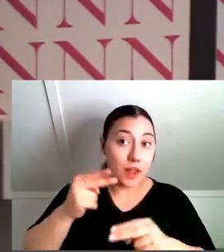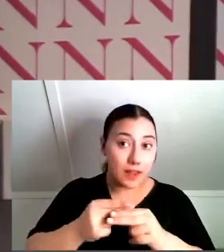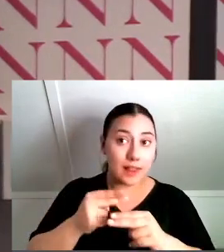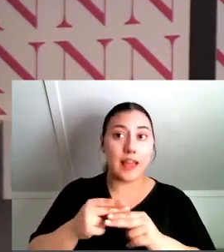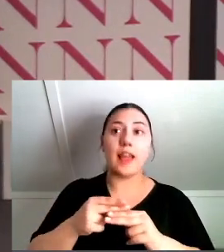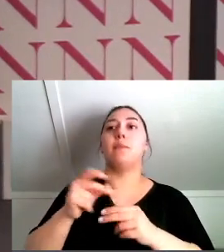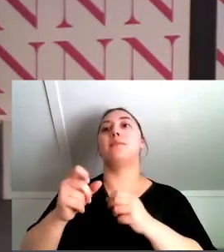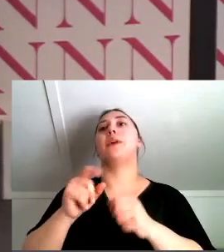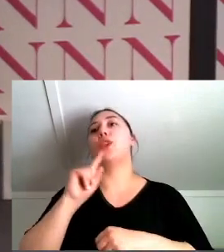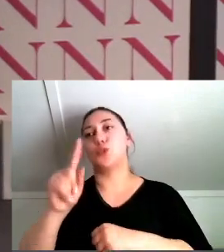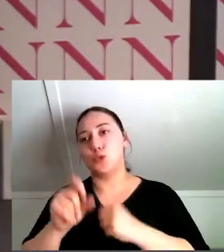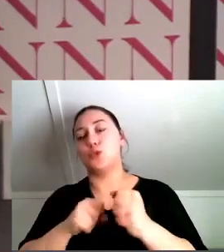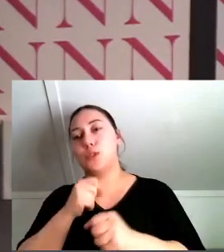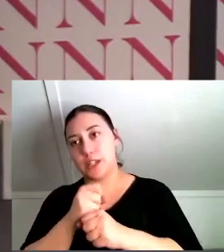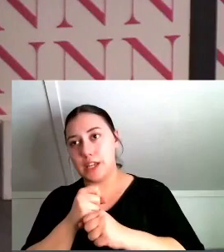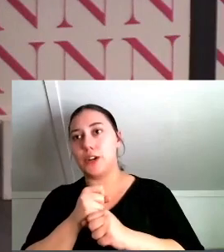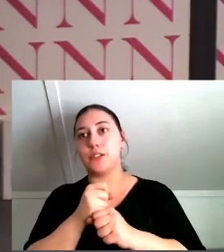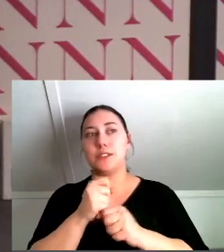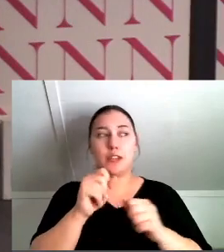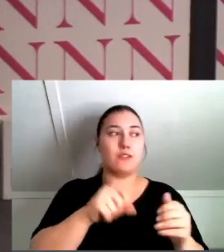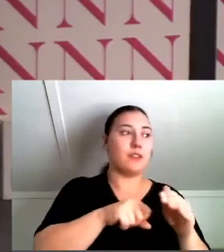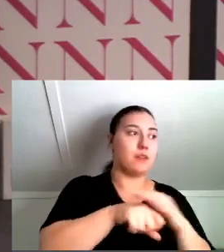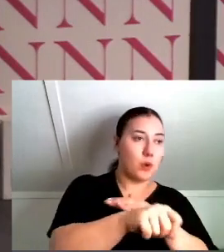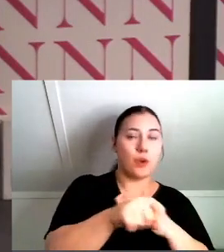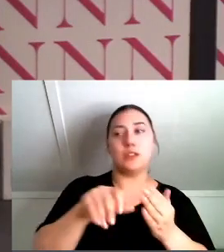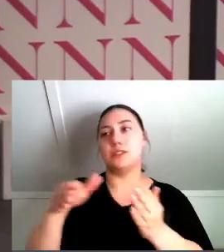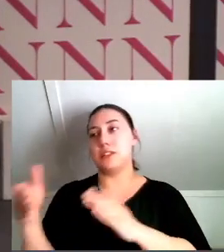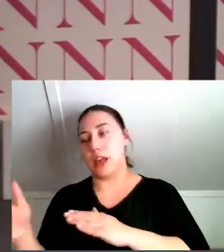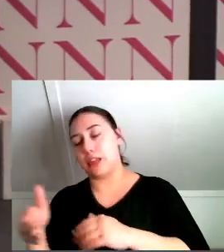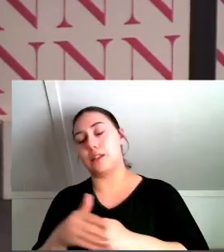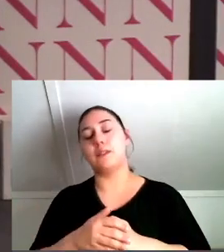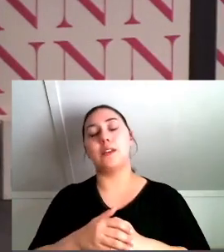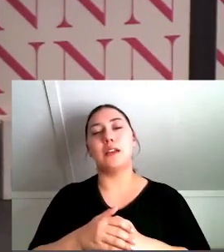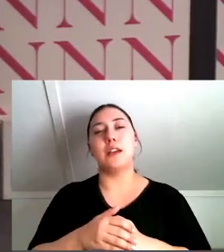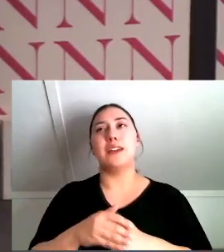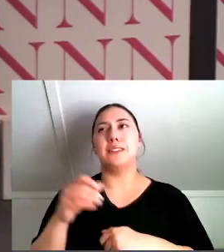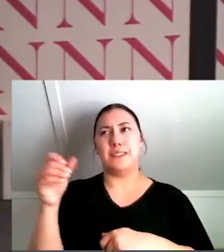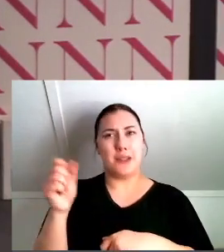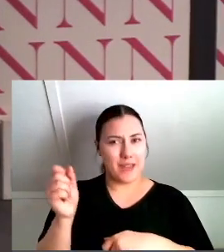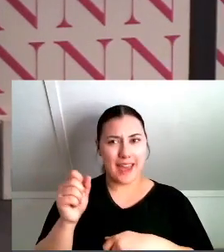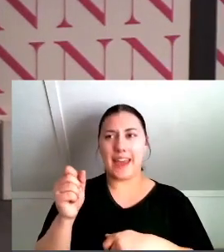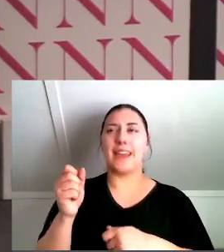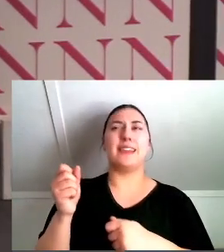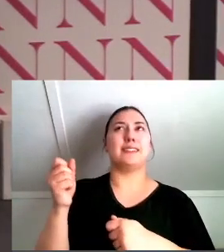multiple incidents where students would talk about like, yeah, this is really transformative.